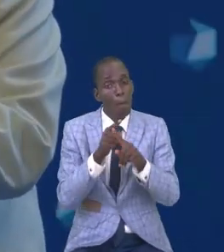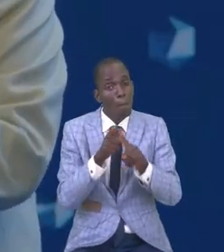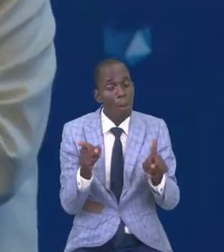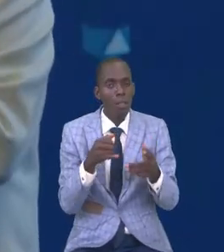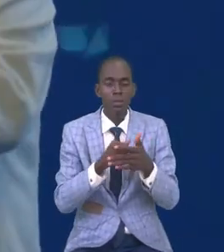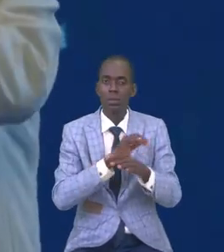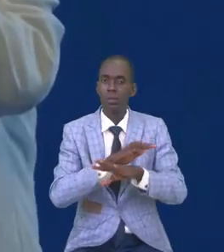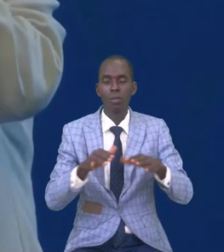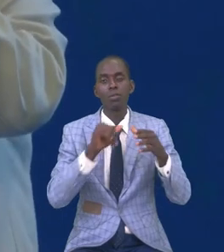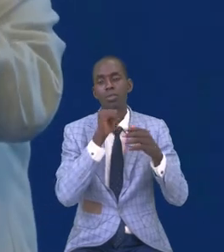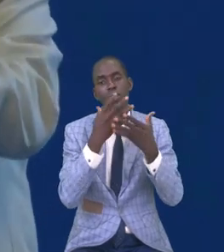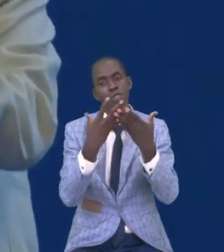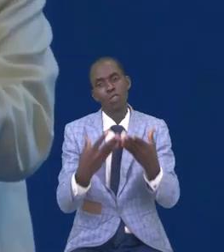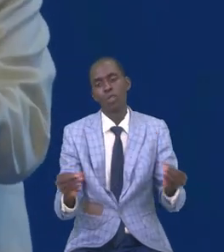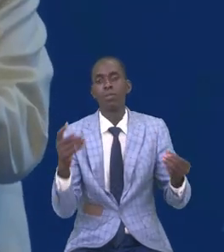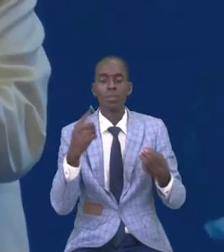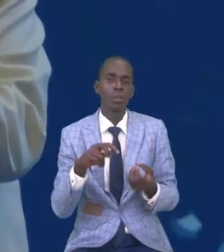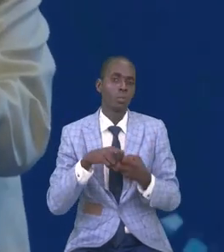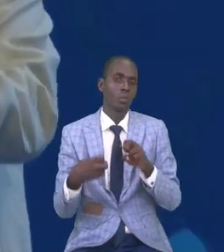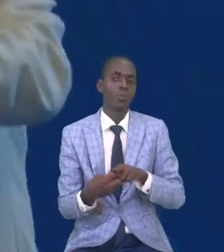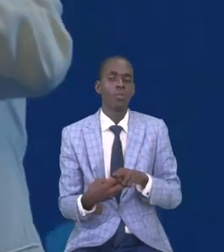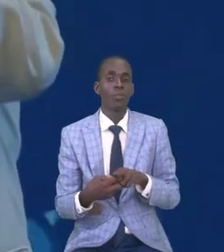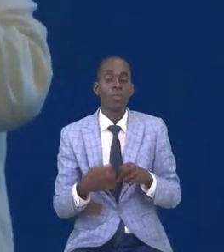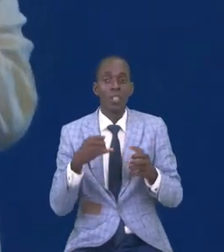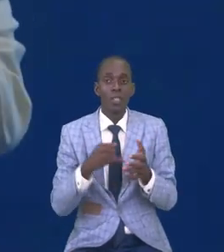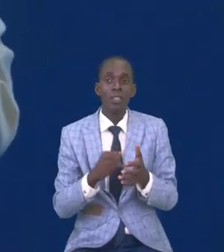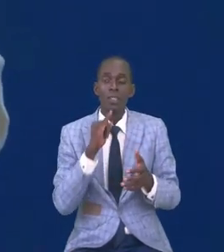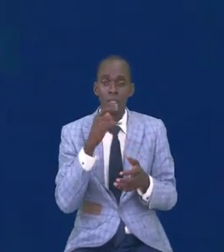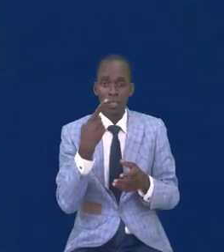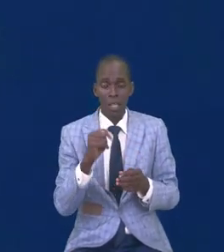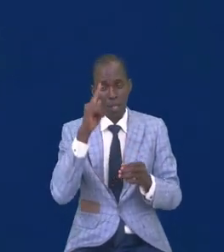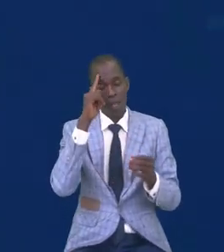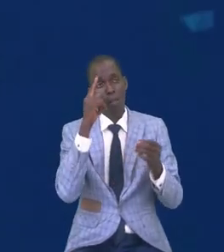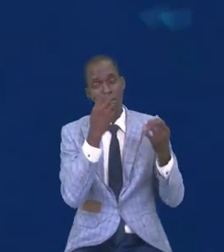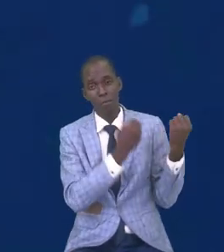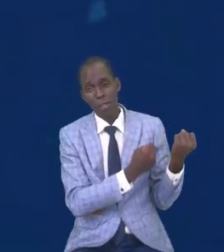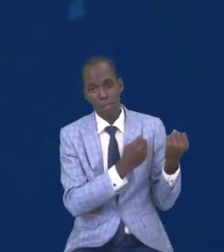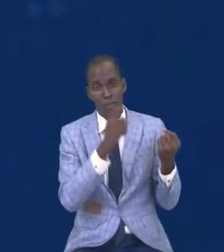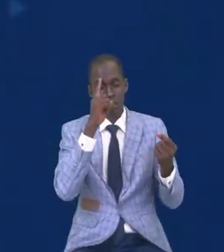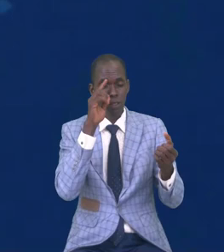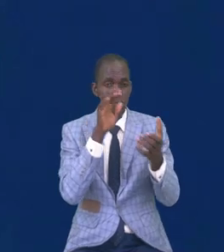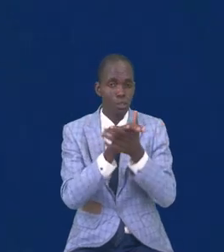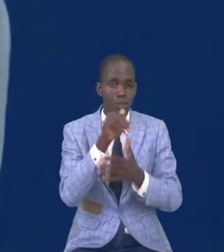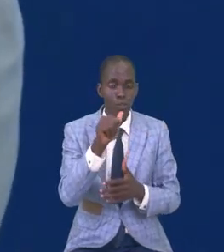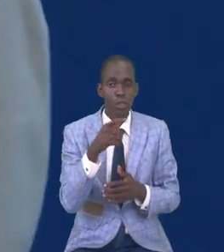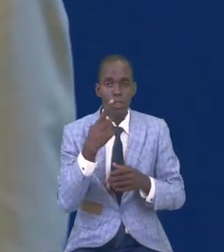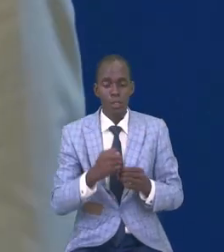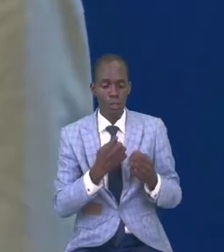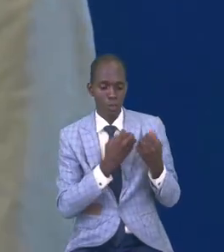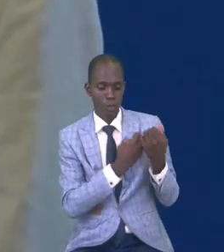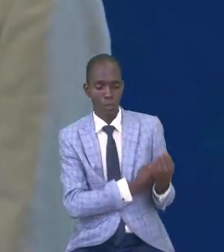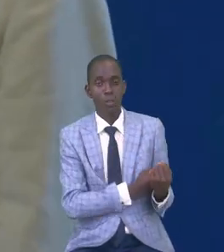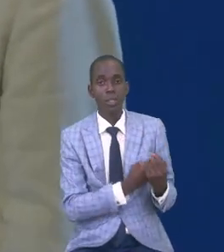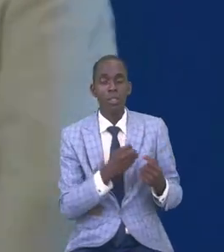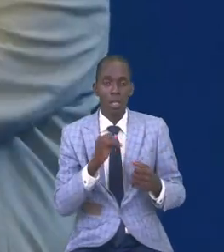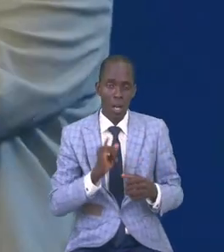the problem. It's the faith, it's the trust, it's the confidence, I know